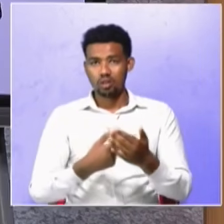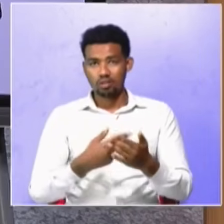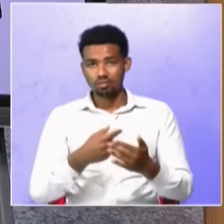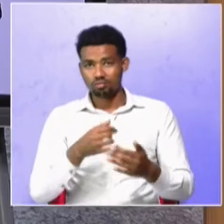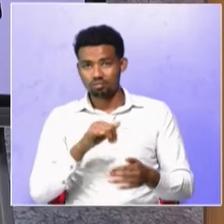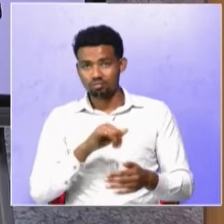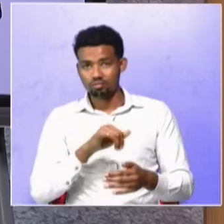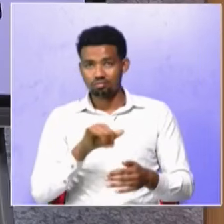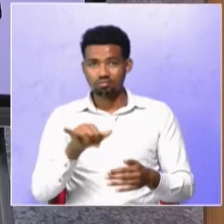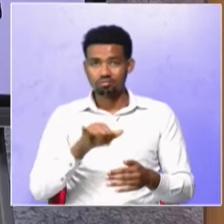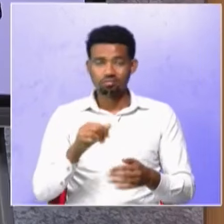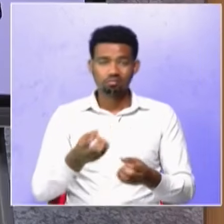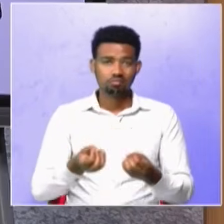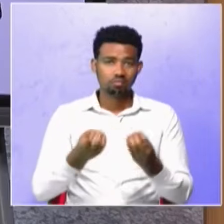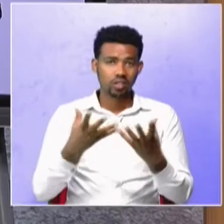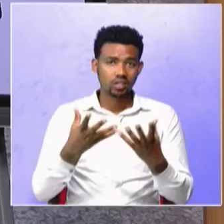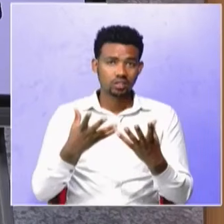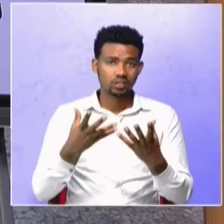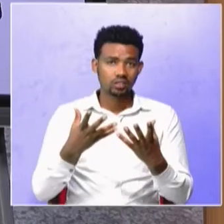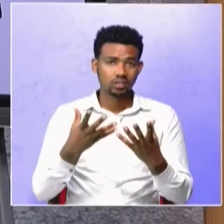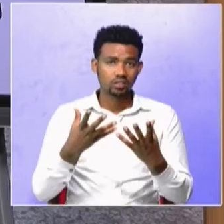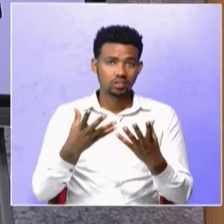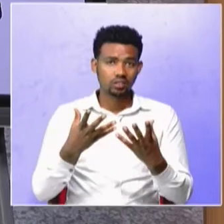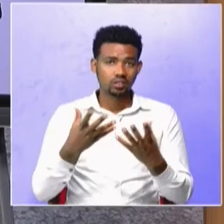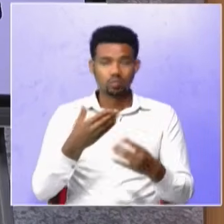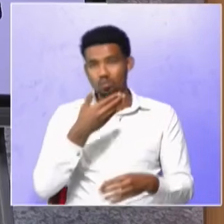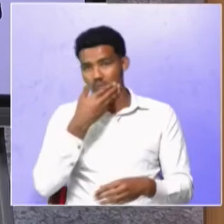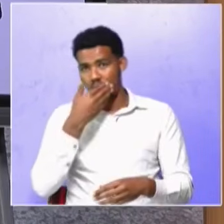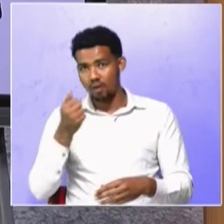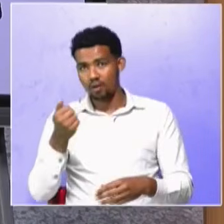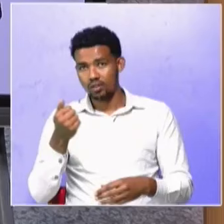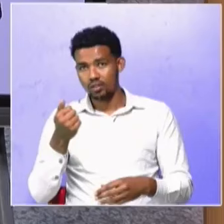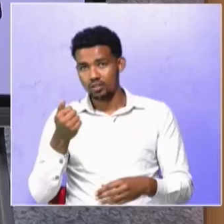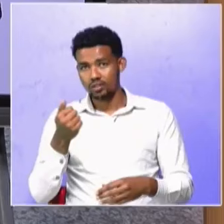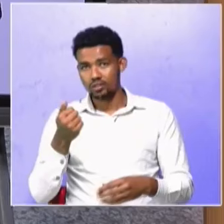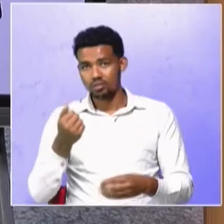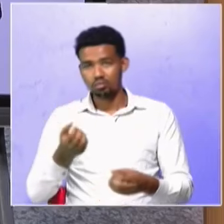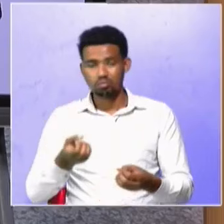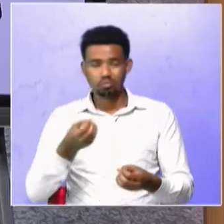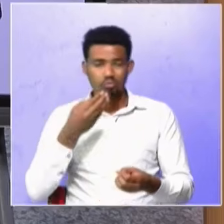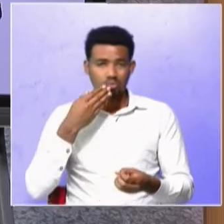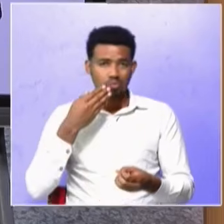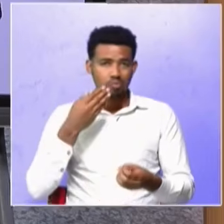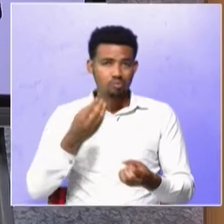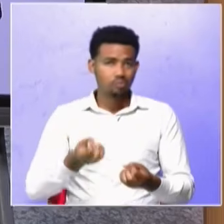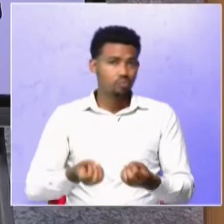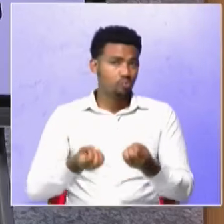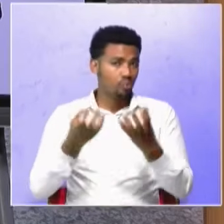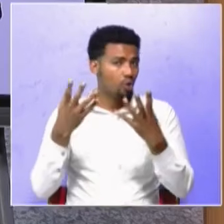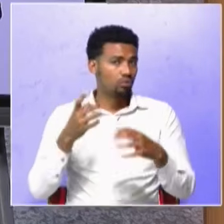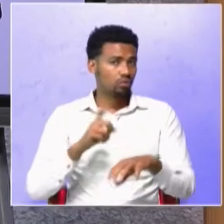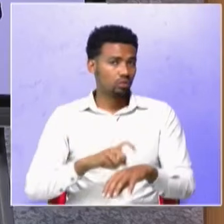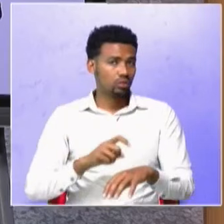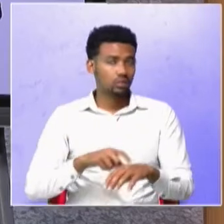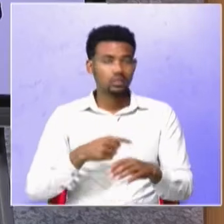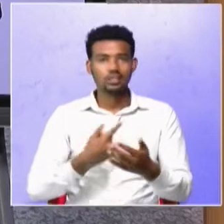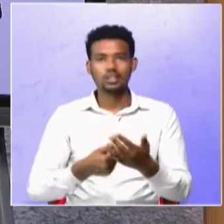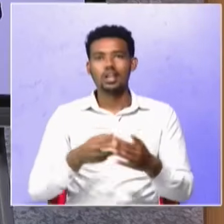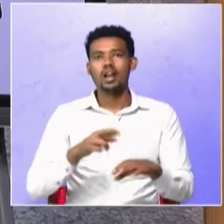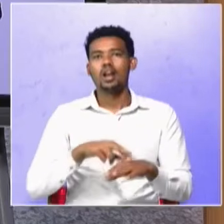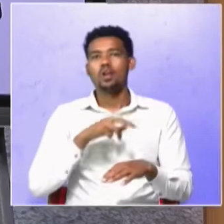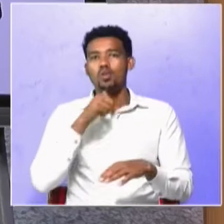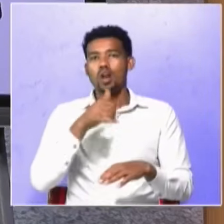even, many, more, most. These are an example of irregular